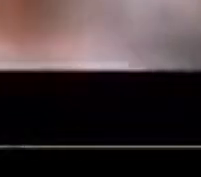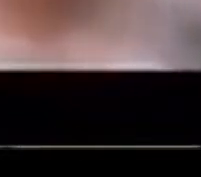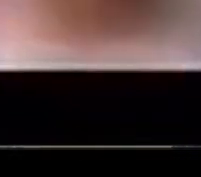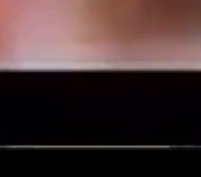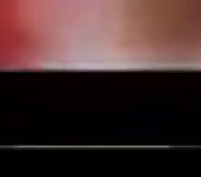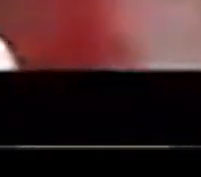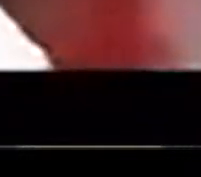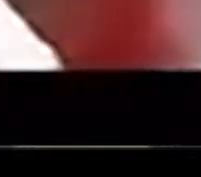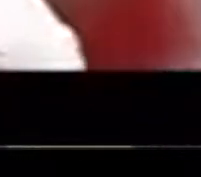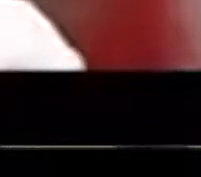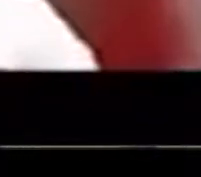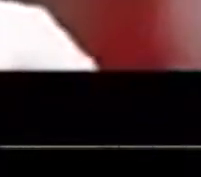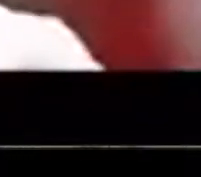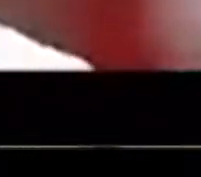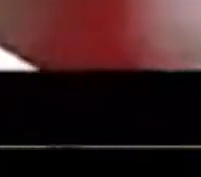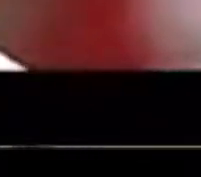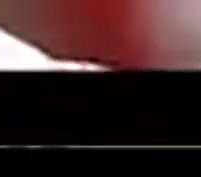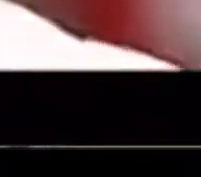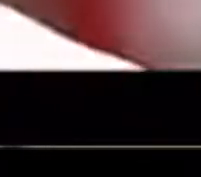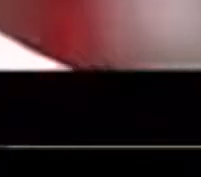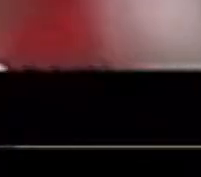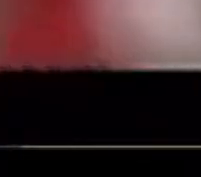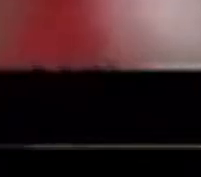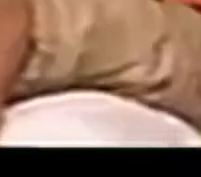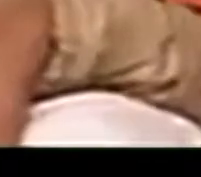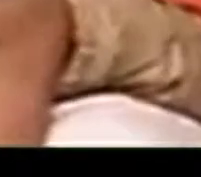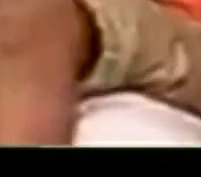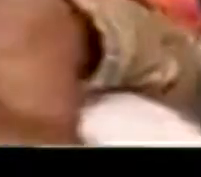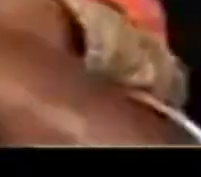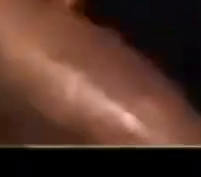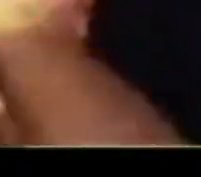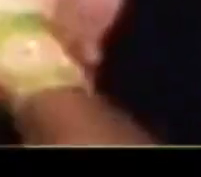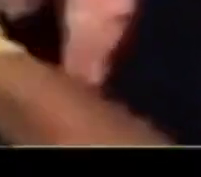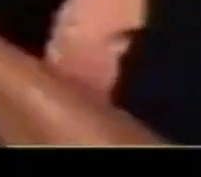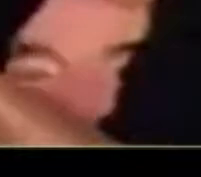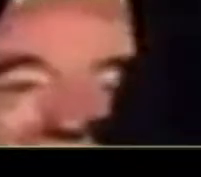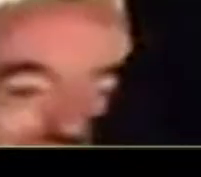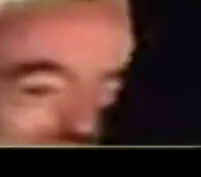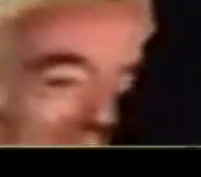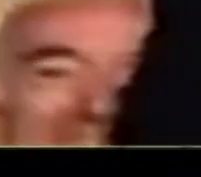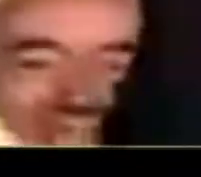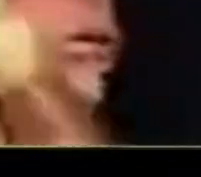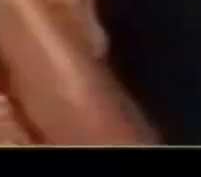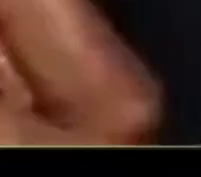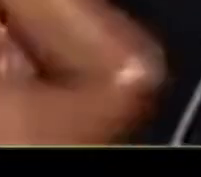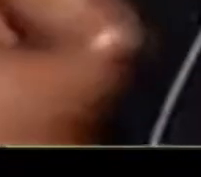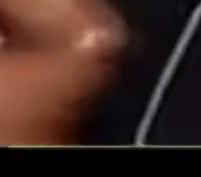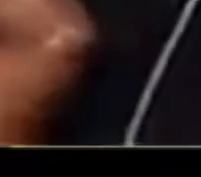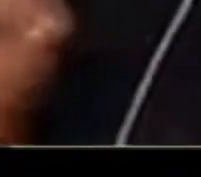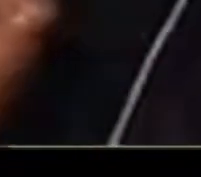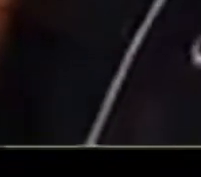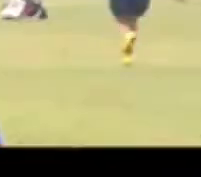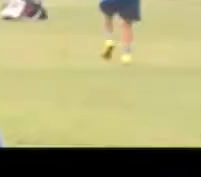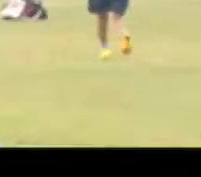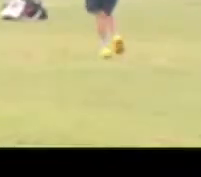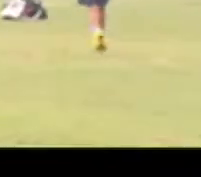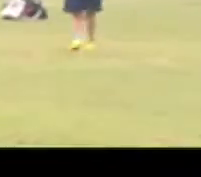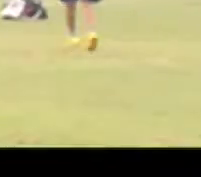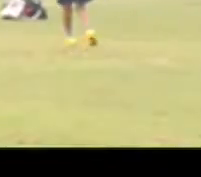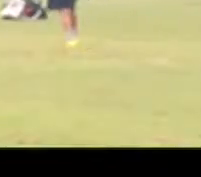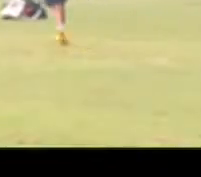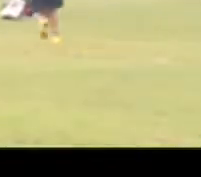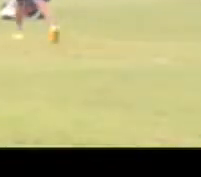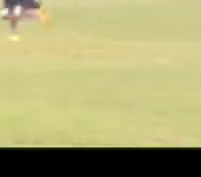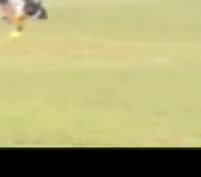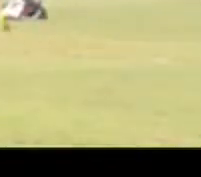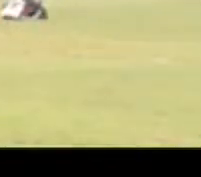And I'll take you and we go and take the cup. And my son was like, I don't know whether he understands what I say. He was 5 years old. And then as soon